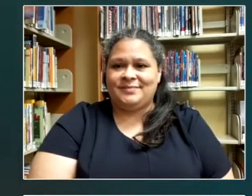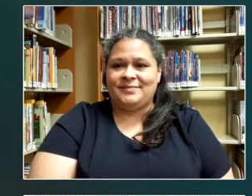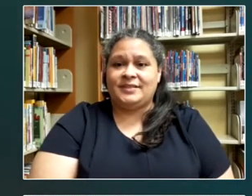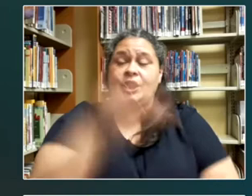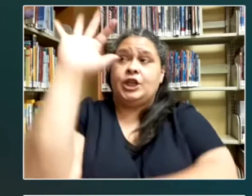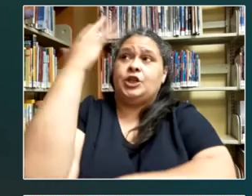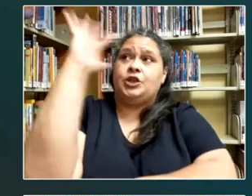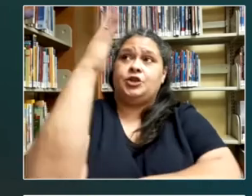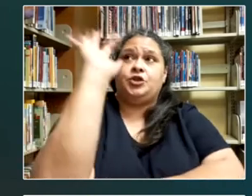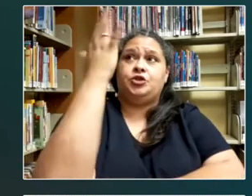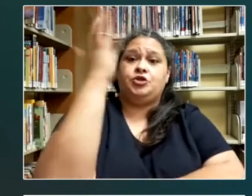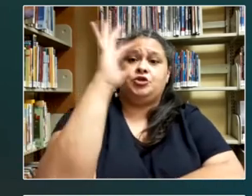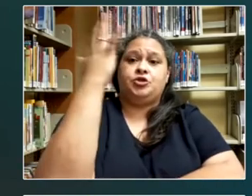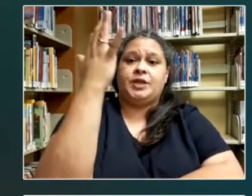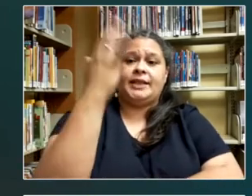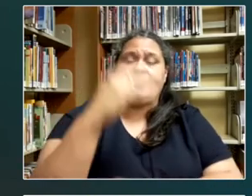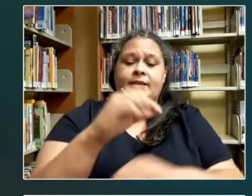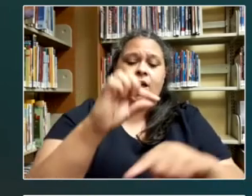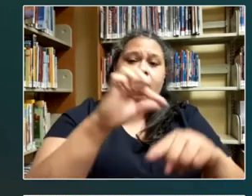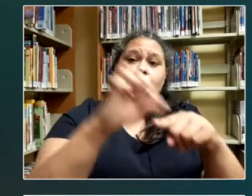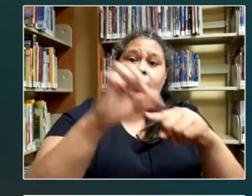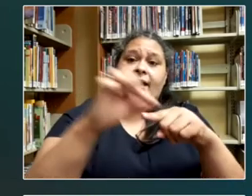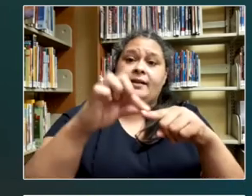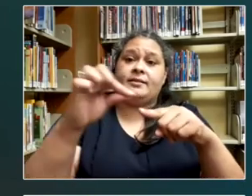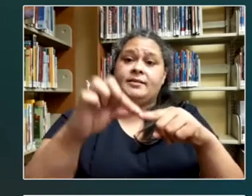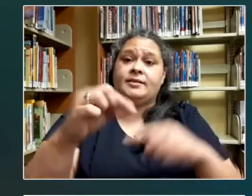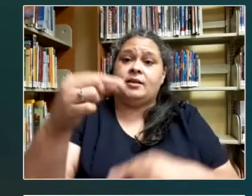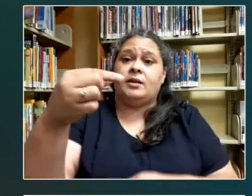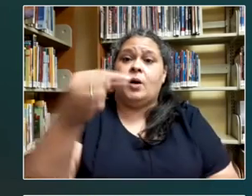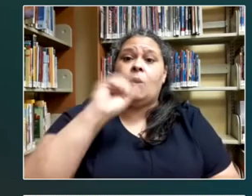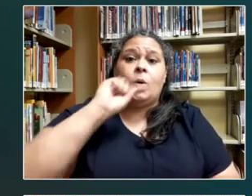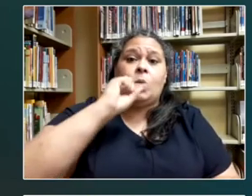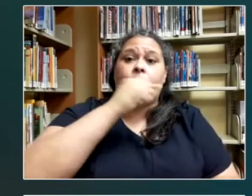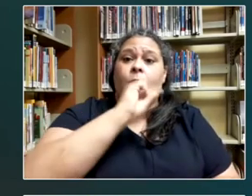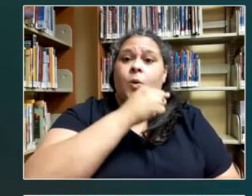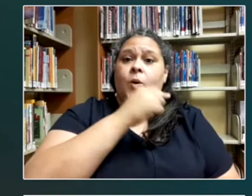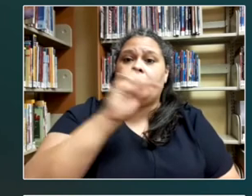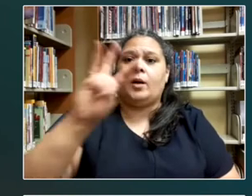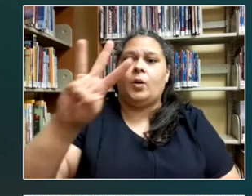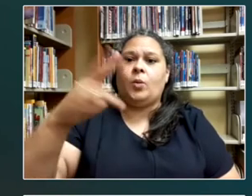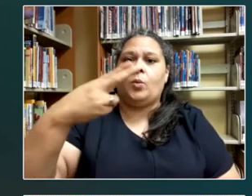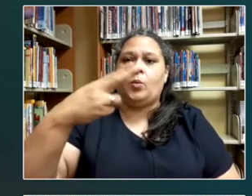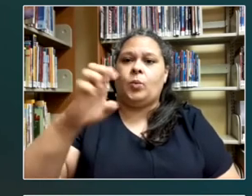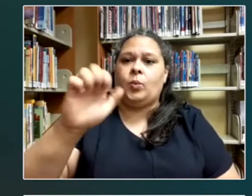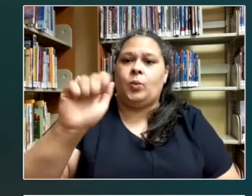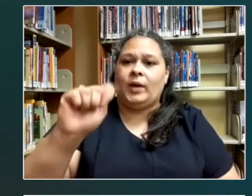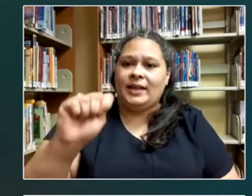Trees of hanging grains, corn, wheat, millet, and rice.